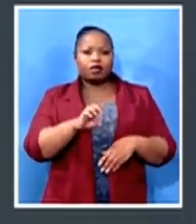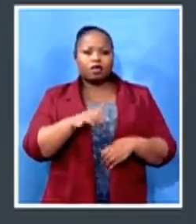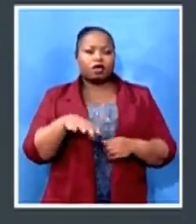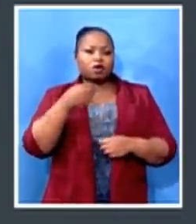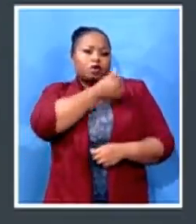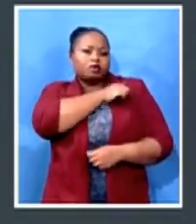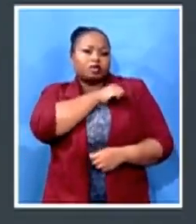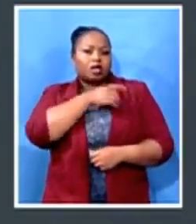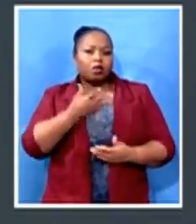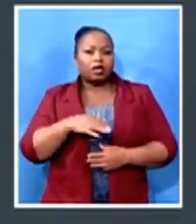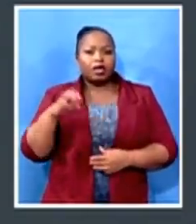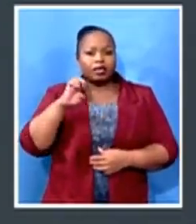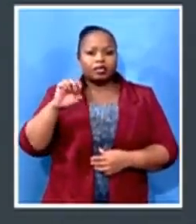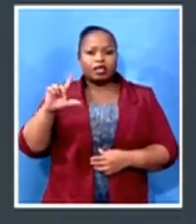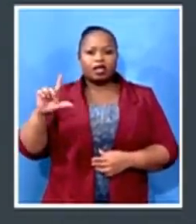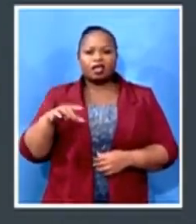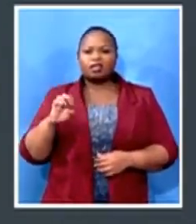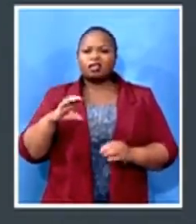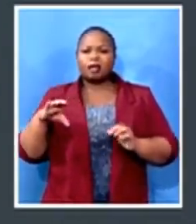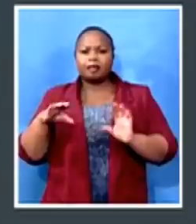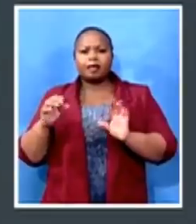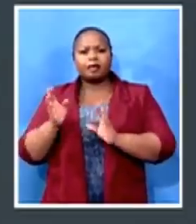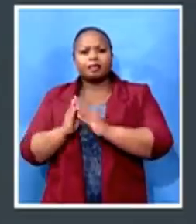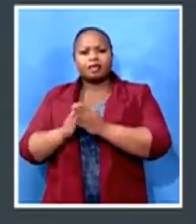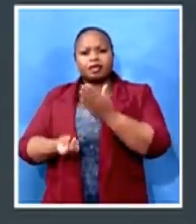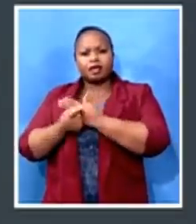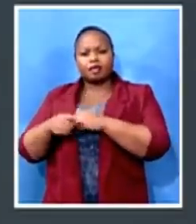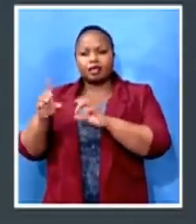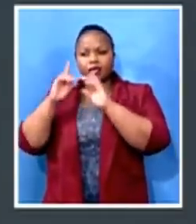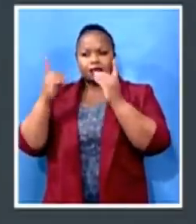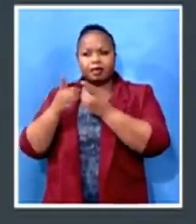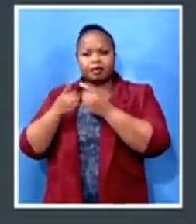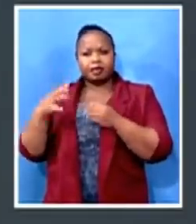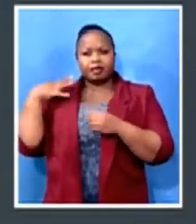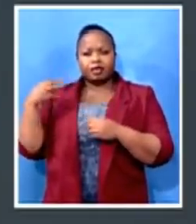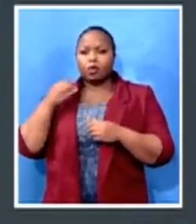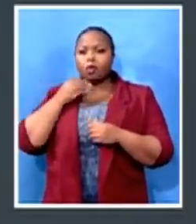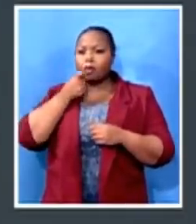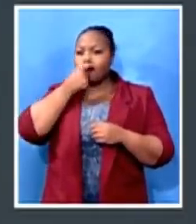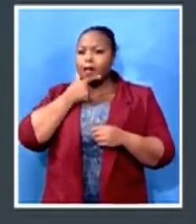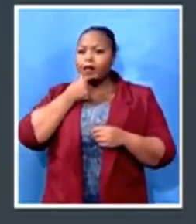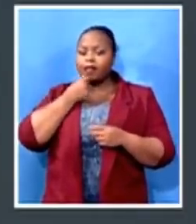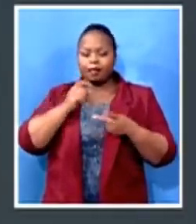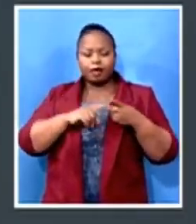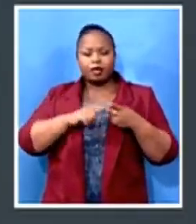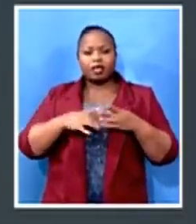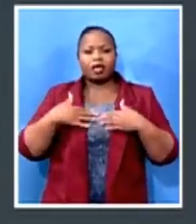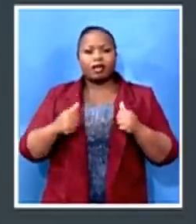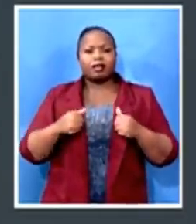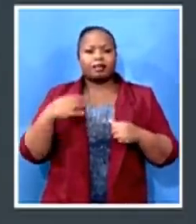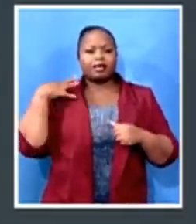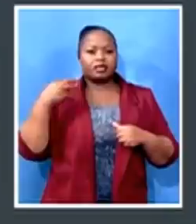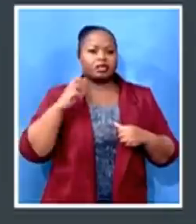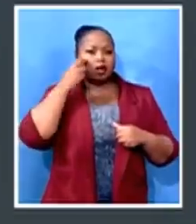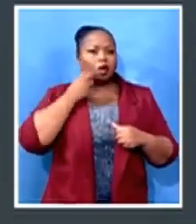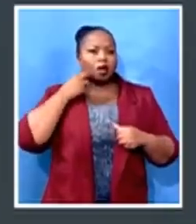night's meeting between the department's Minister Thulas Nxesi, the Health Minister Dr. Zweli Mkhize and Eastern Cape Premier Oscar Mabuyane. The meeting